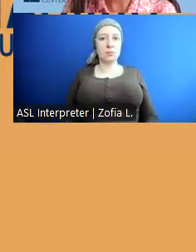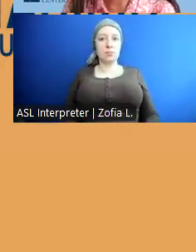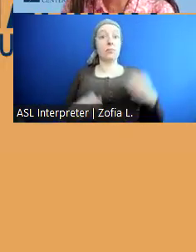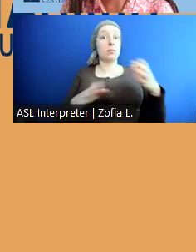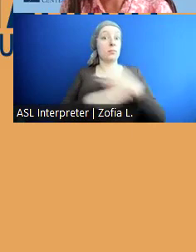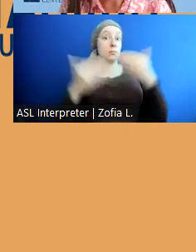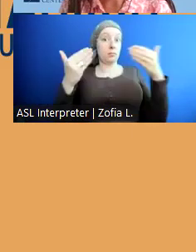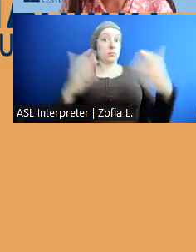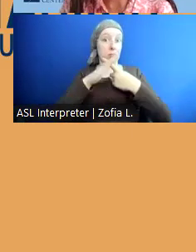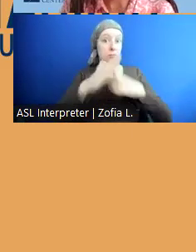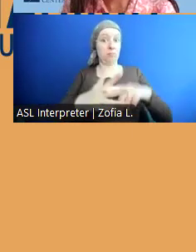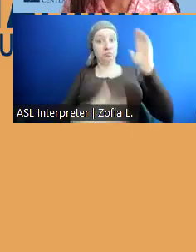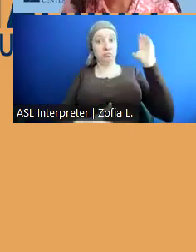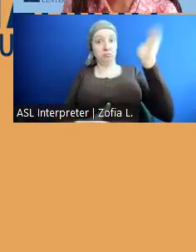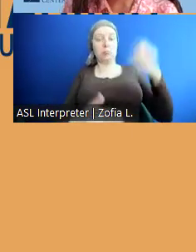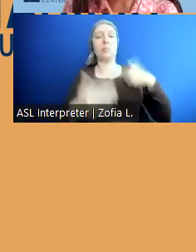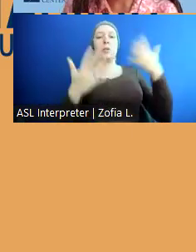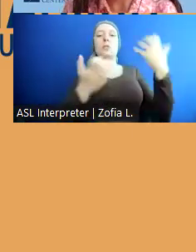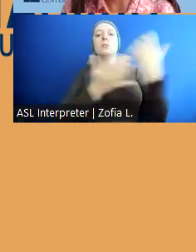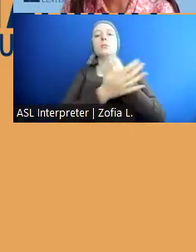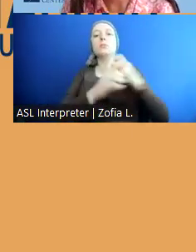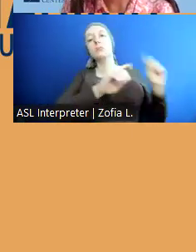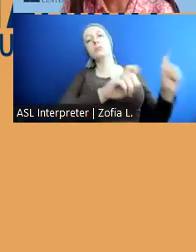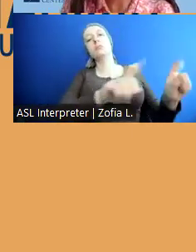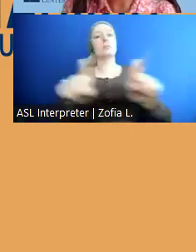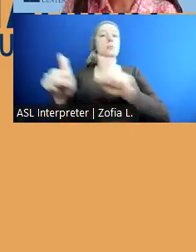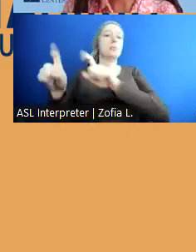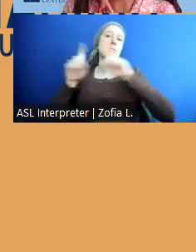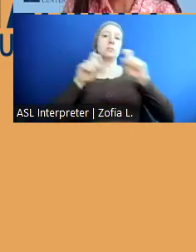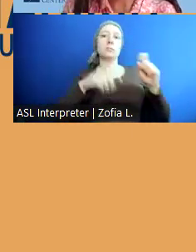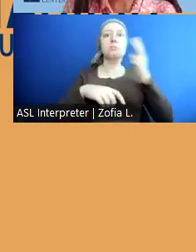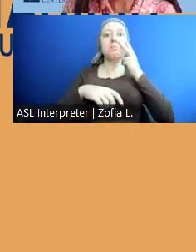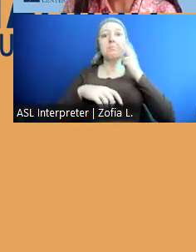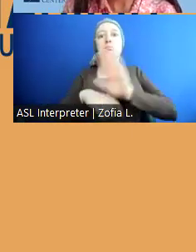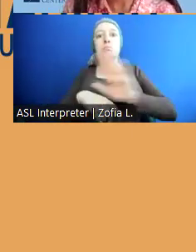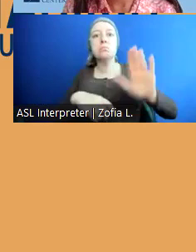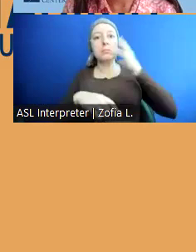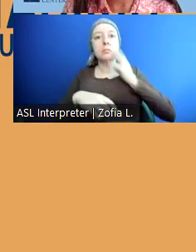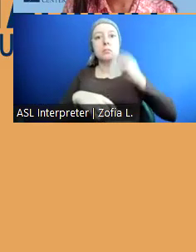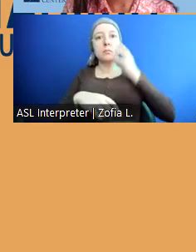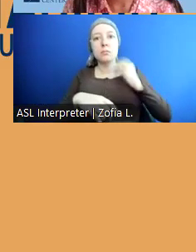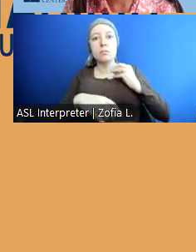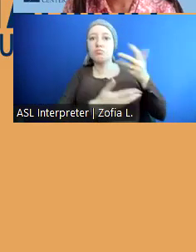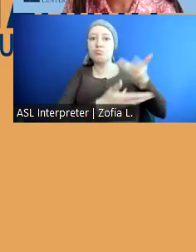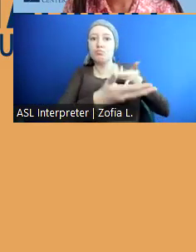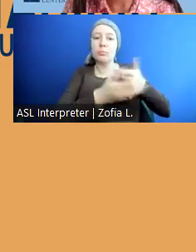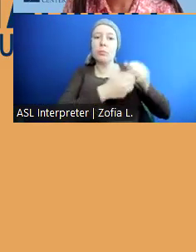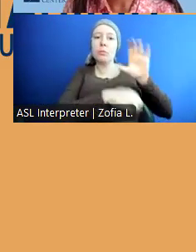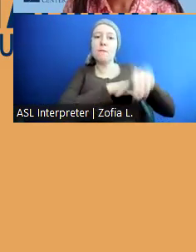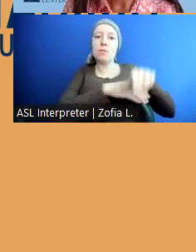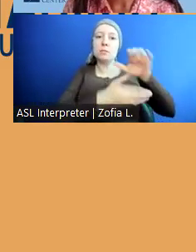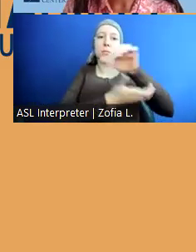Before we begin, we would like to launch a poll to gauge everyone's experience working with forced marriage